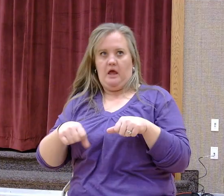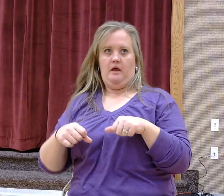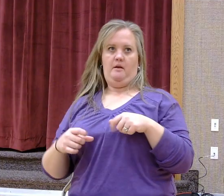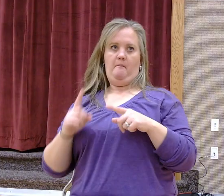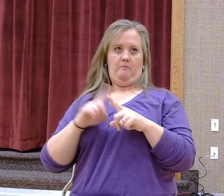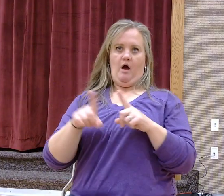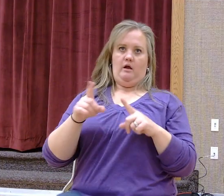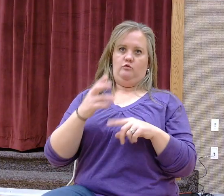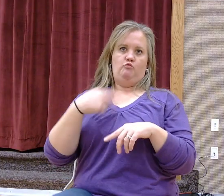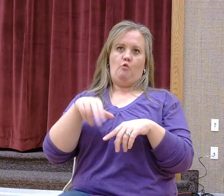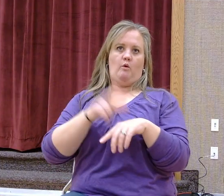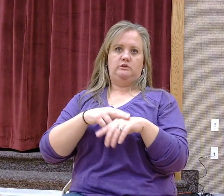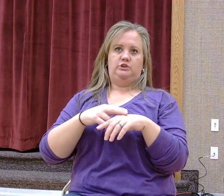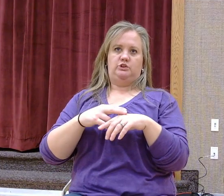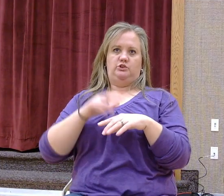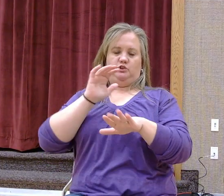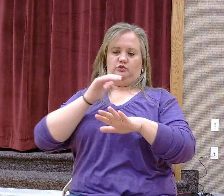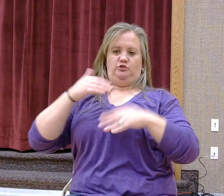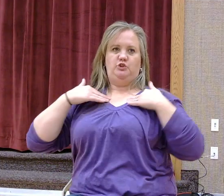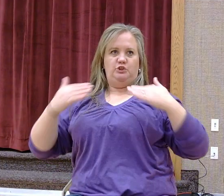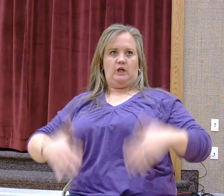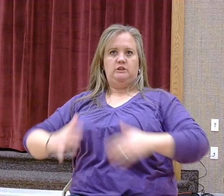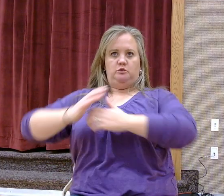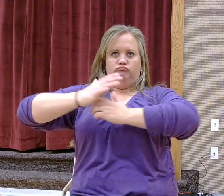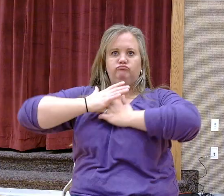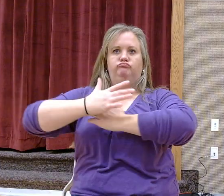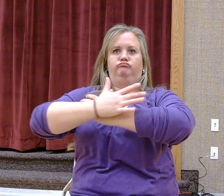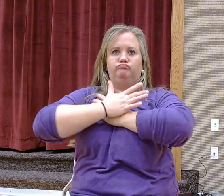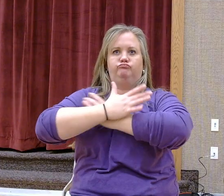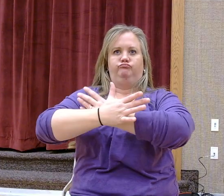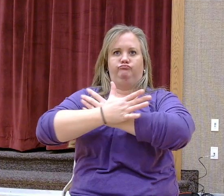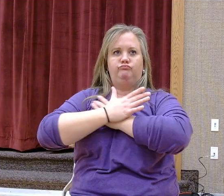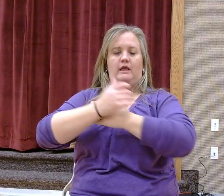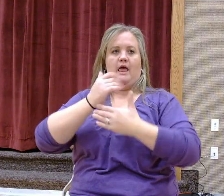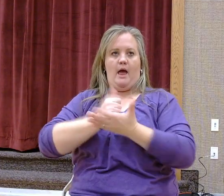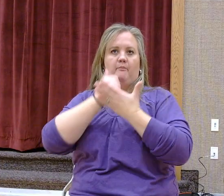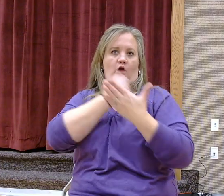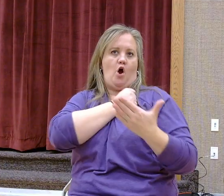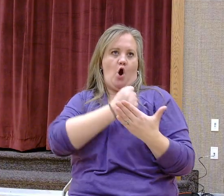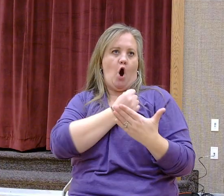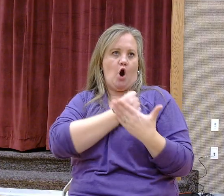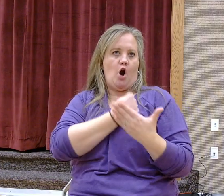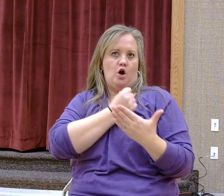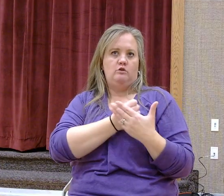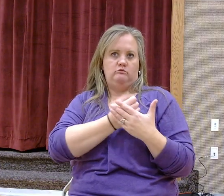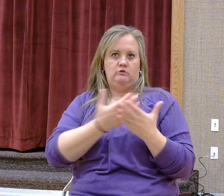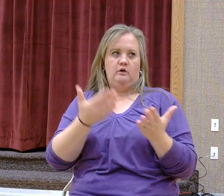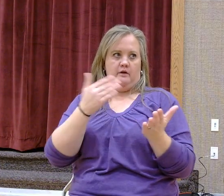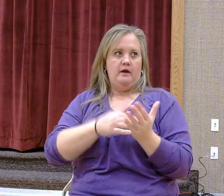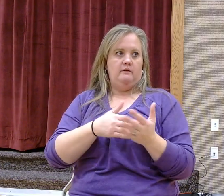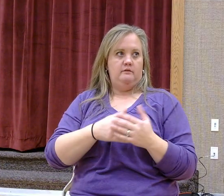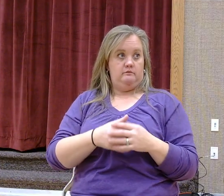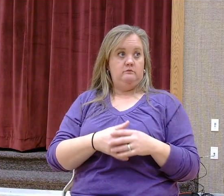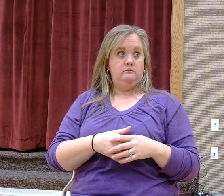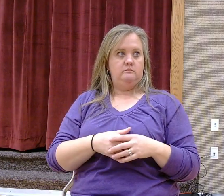usual. Yeah. Okay? Other questions? Okay, so when to